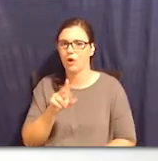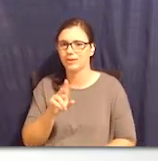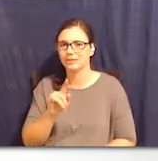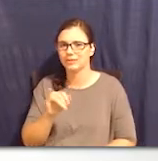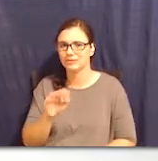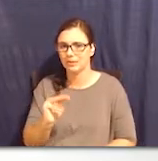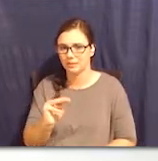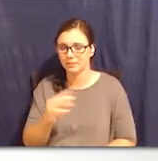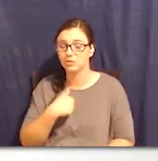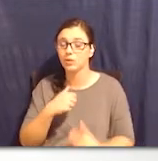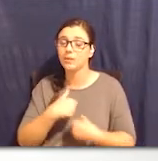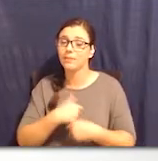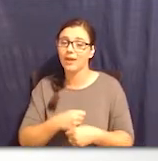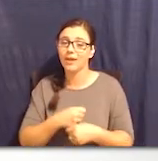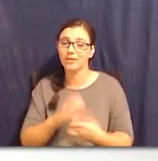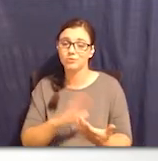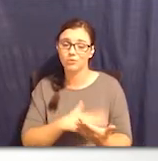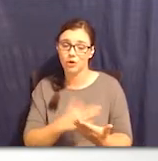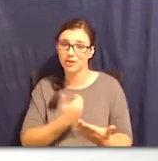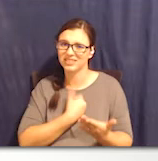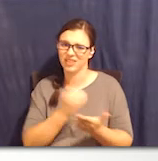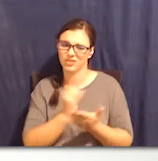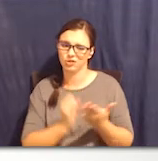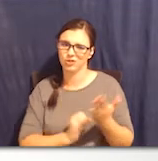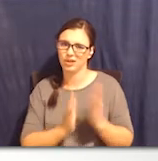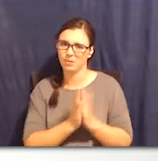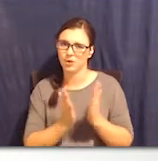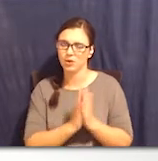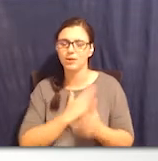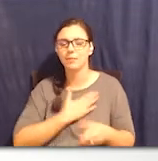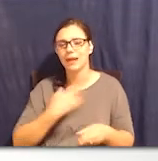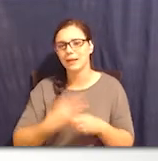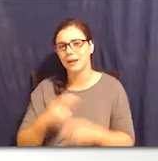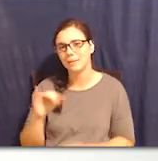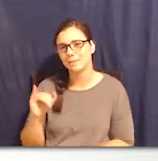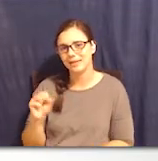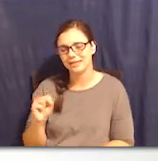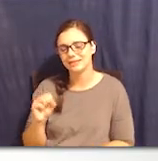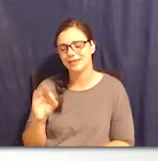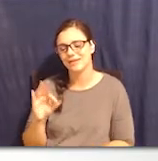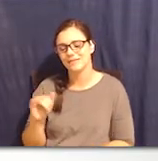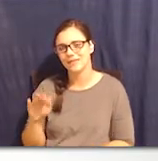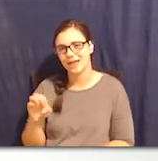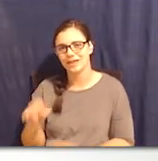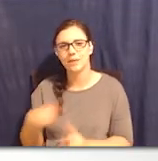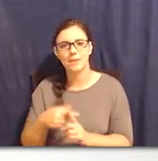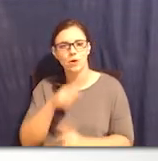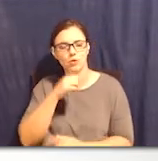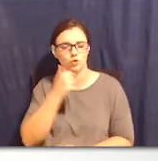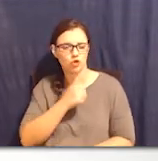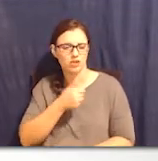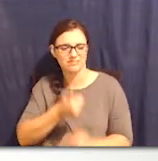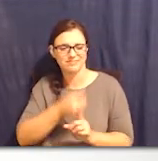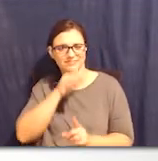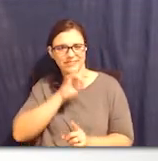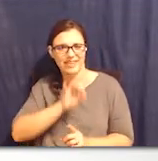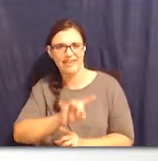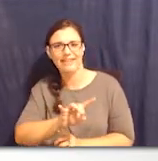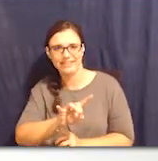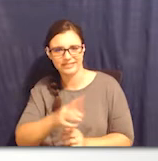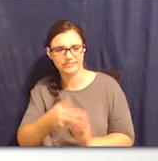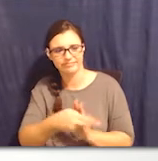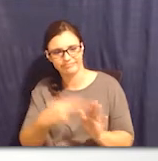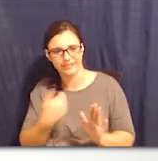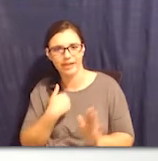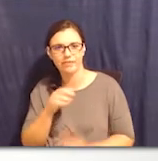of autism. So I created a song and self-illustrated a book, My Name is Faye, about an